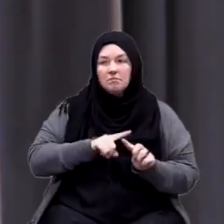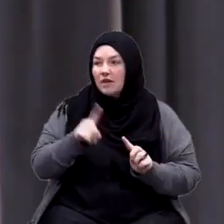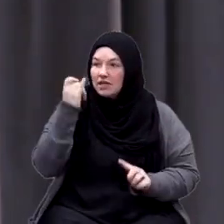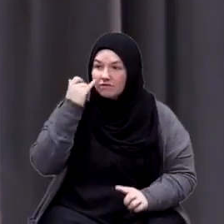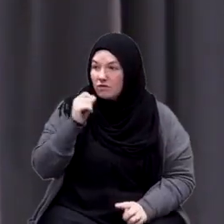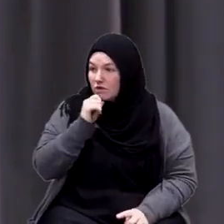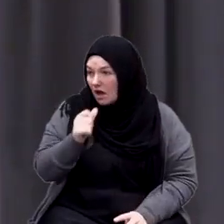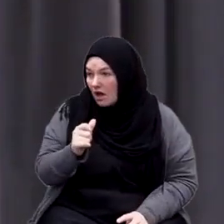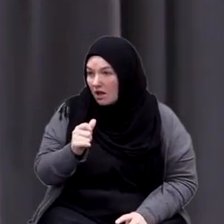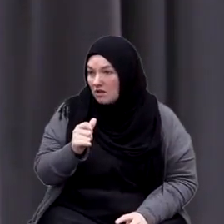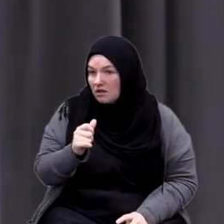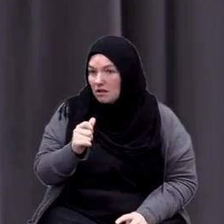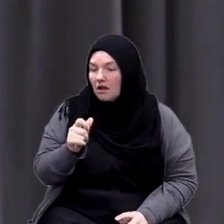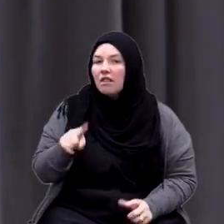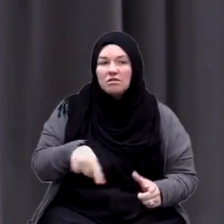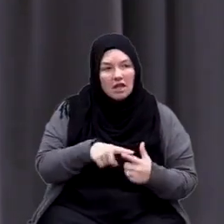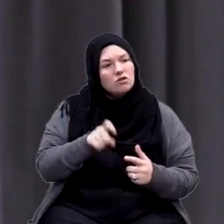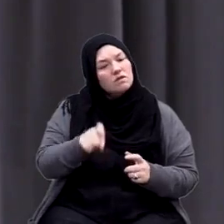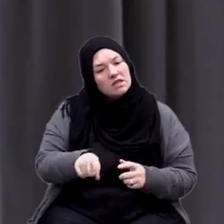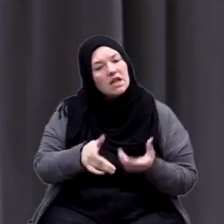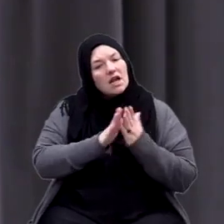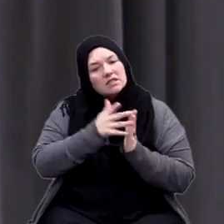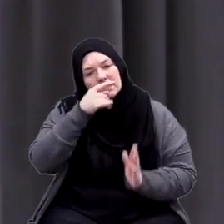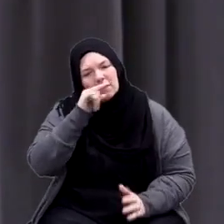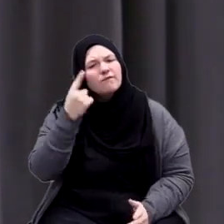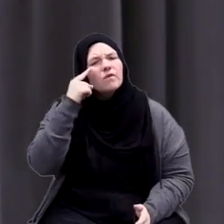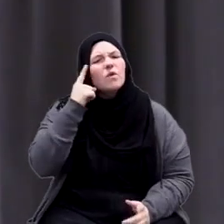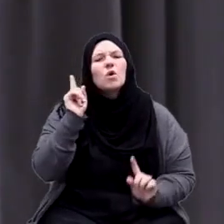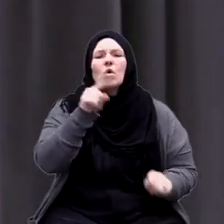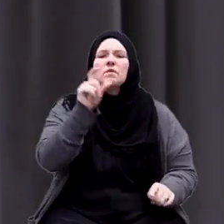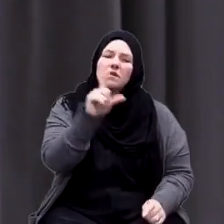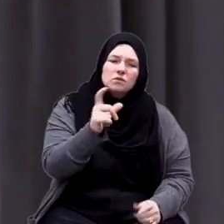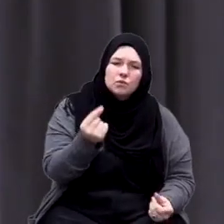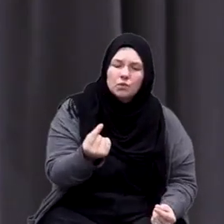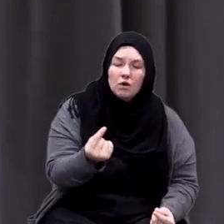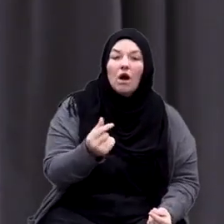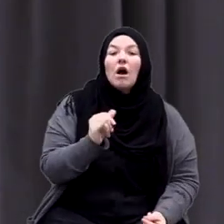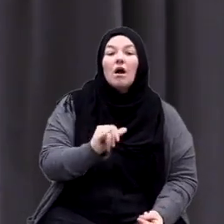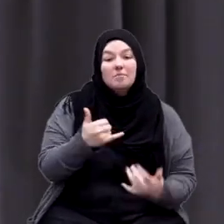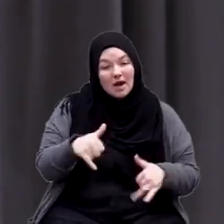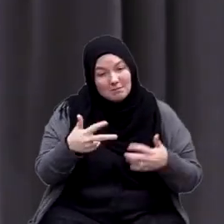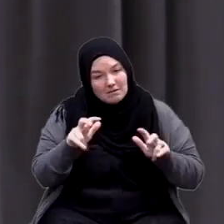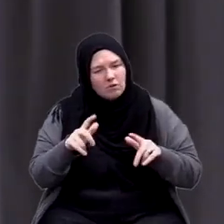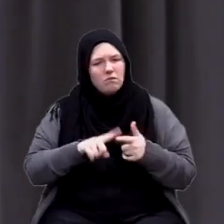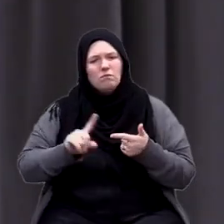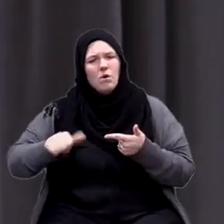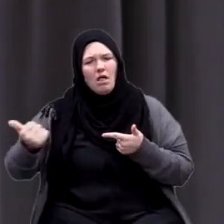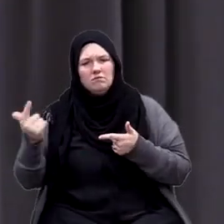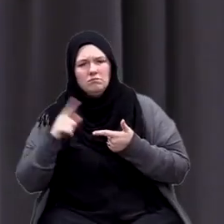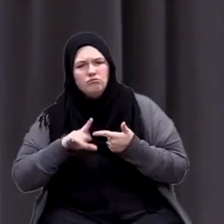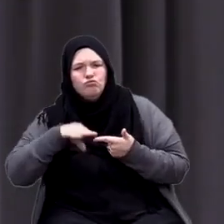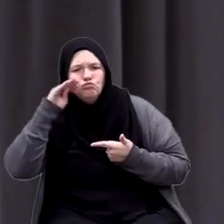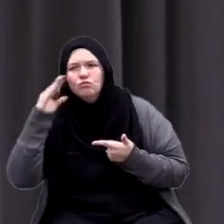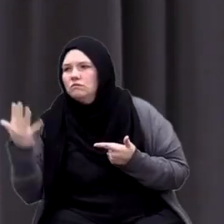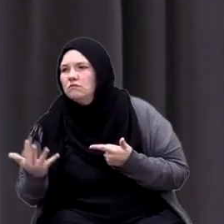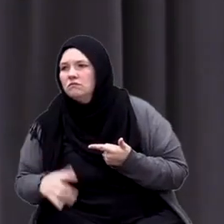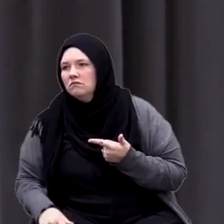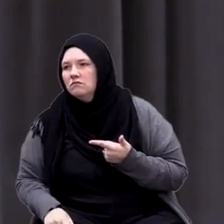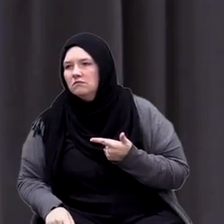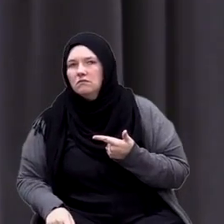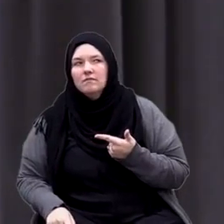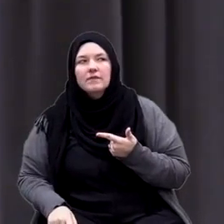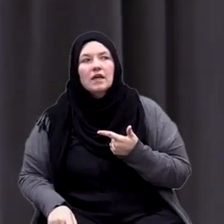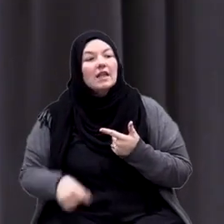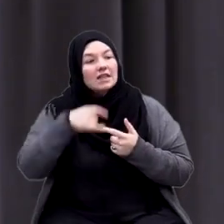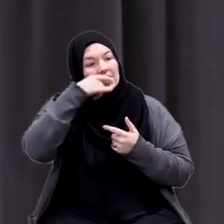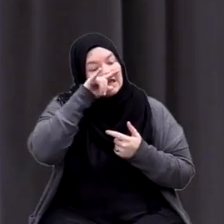not, then do your part, please. Your children need your guidance.